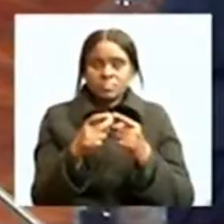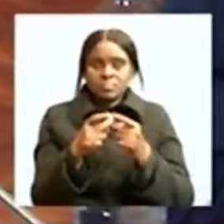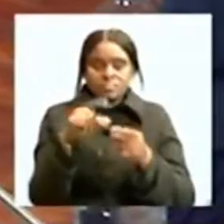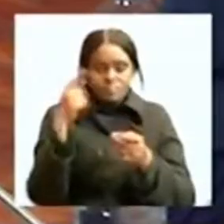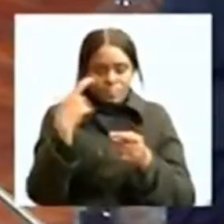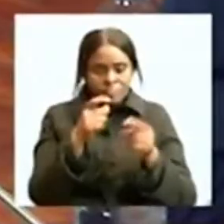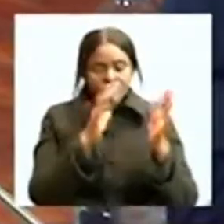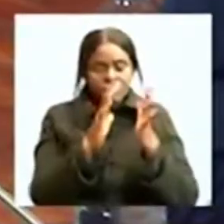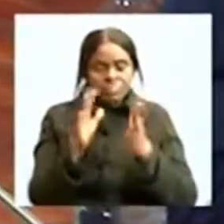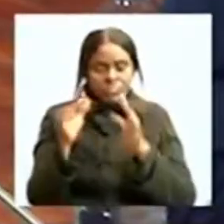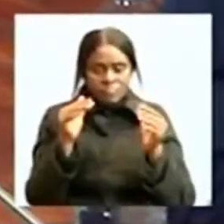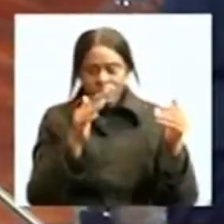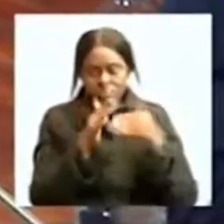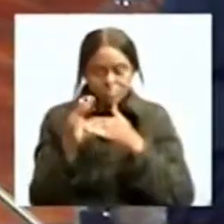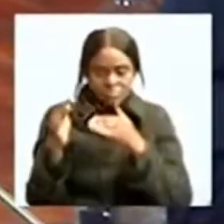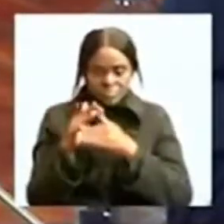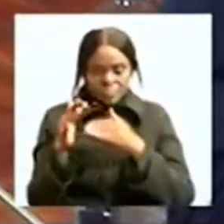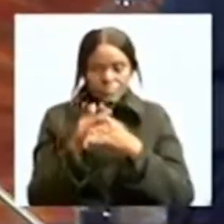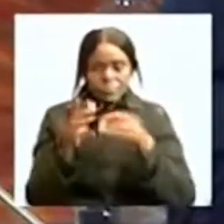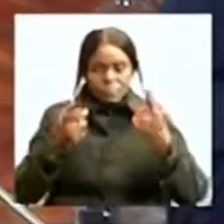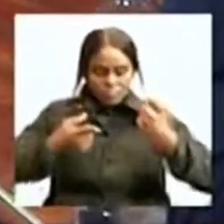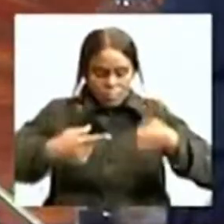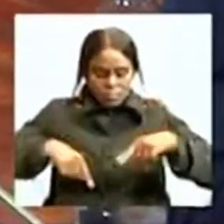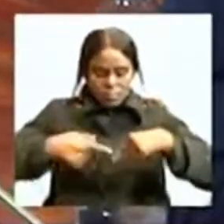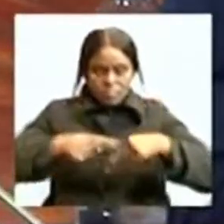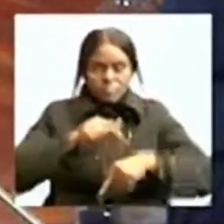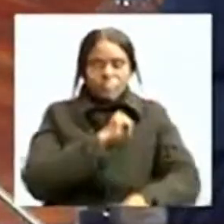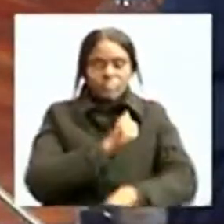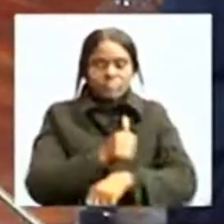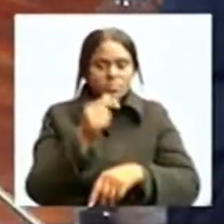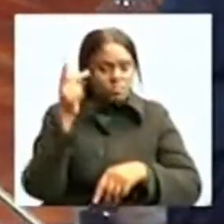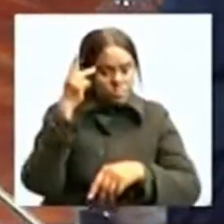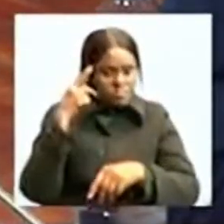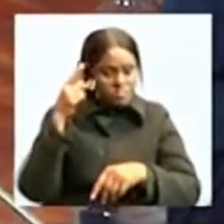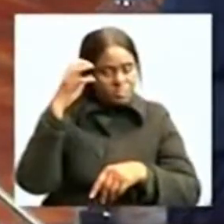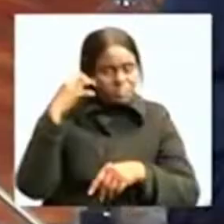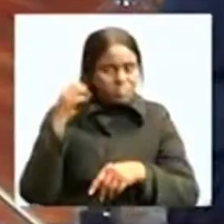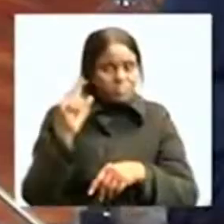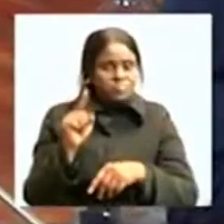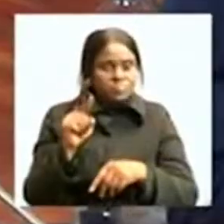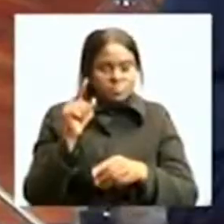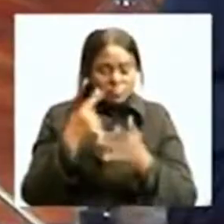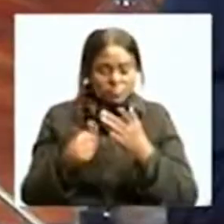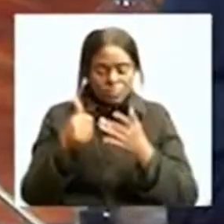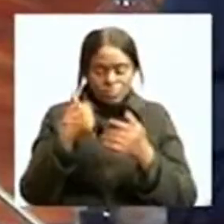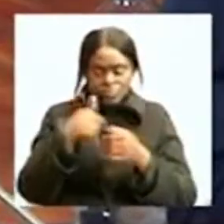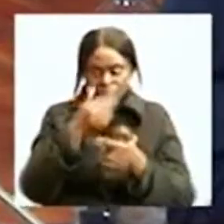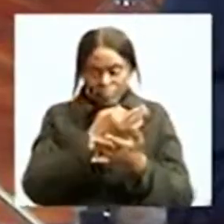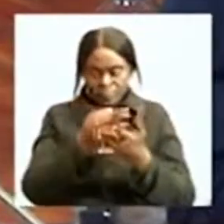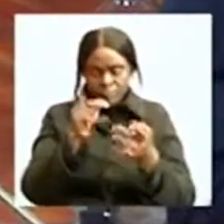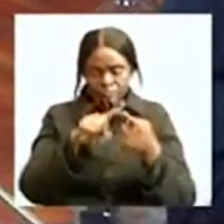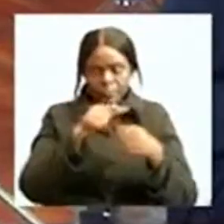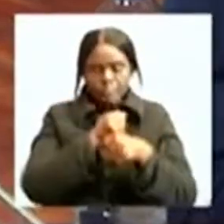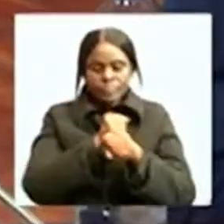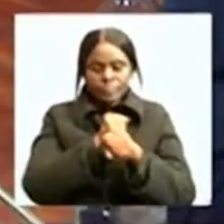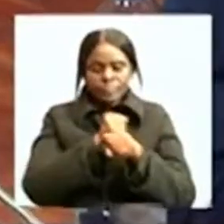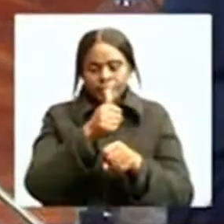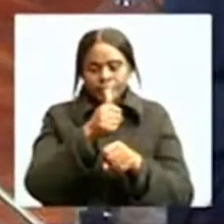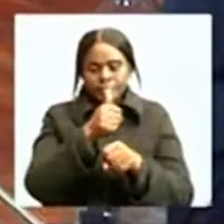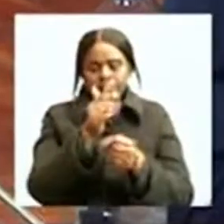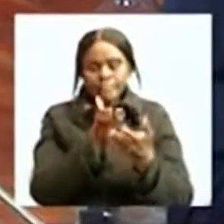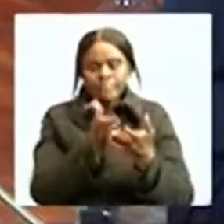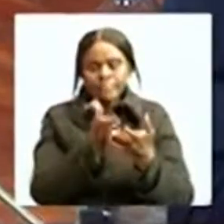punitive measures against local authority principal officers that are failing to ensure that the